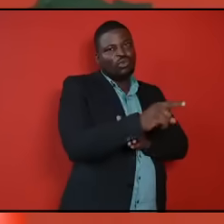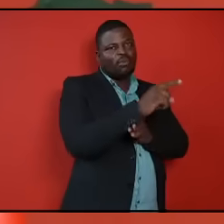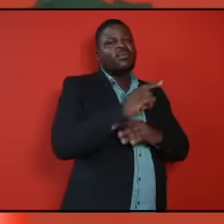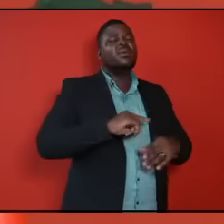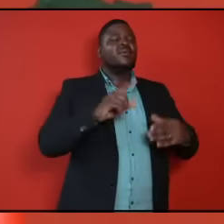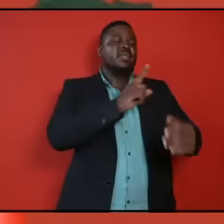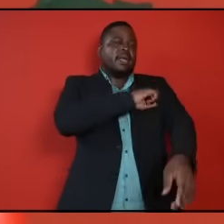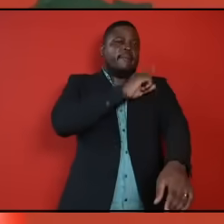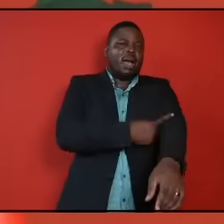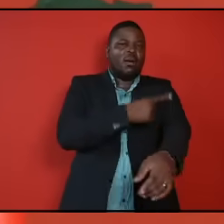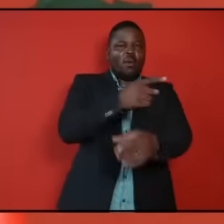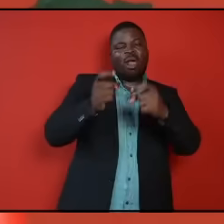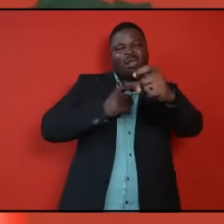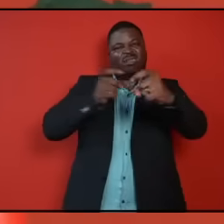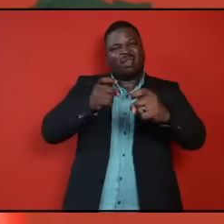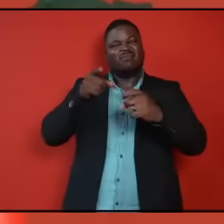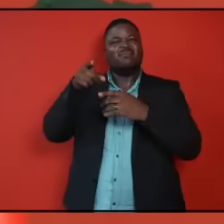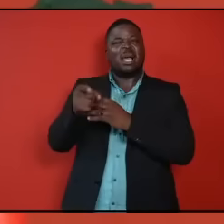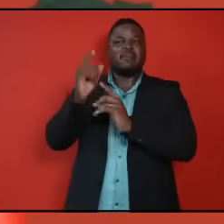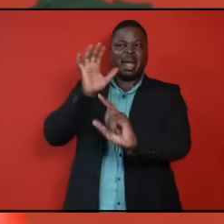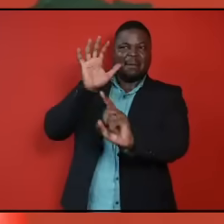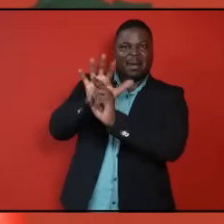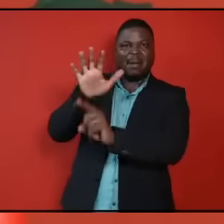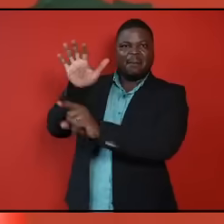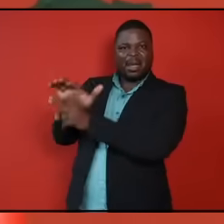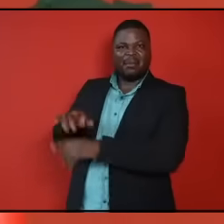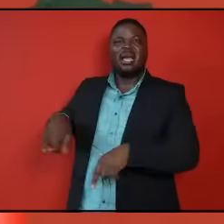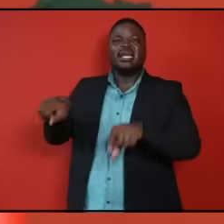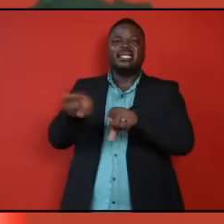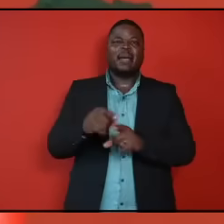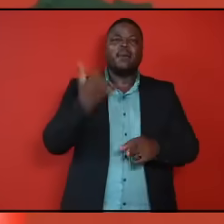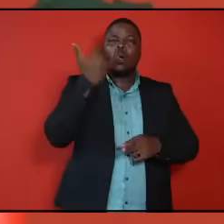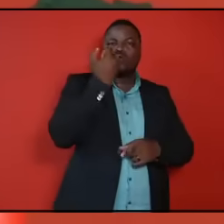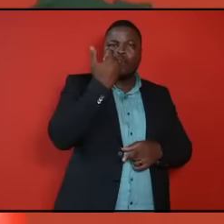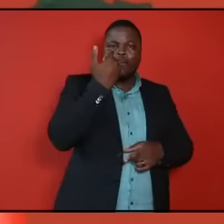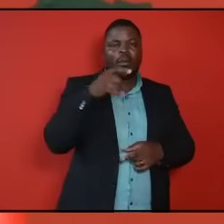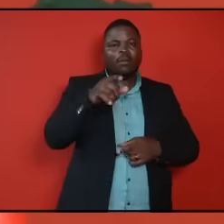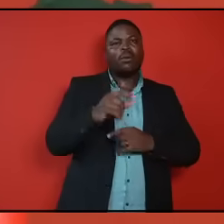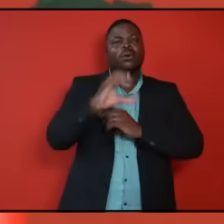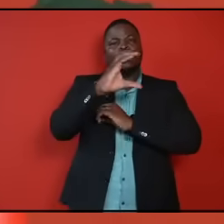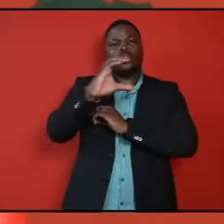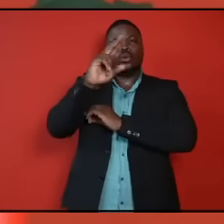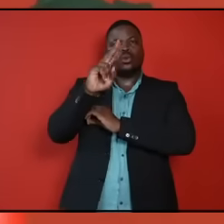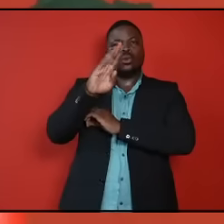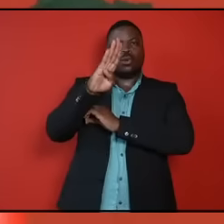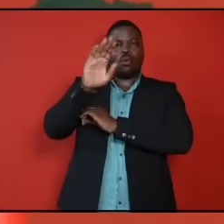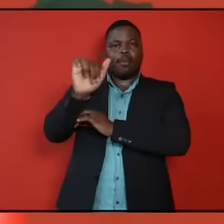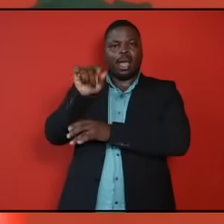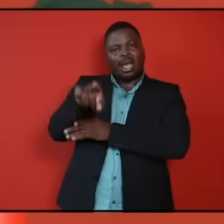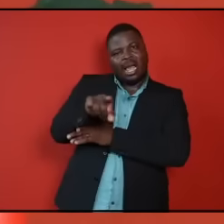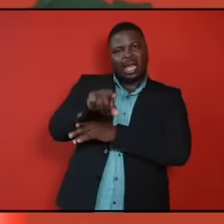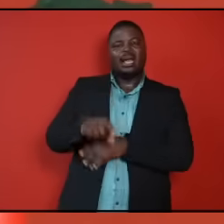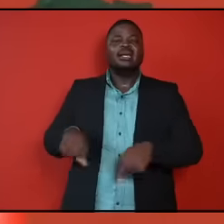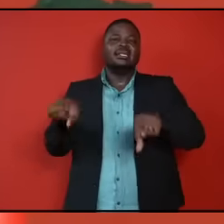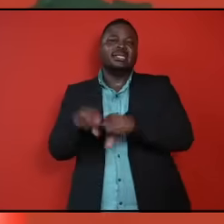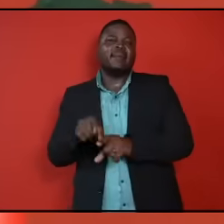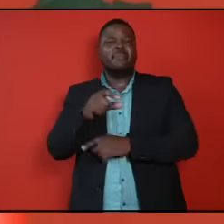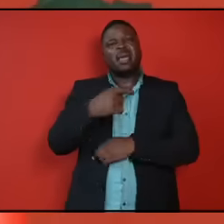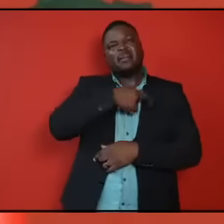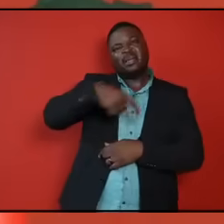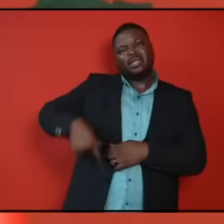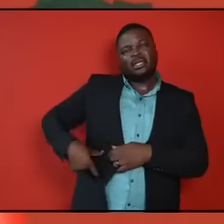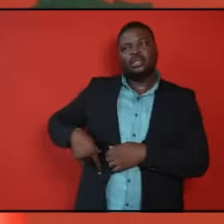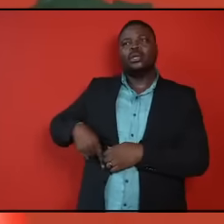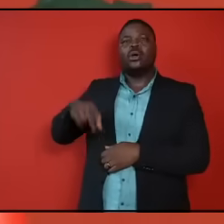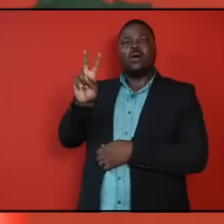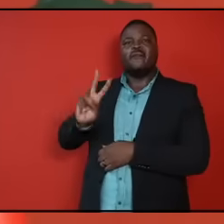exploitation. We condemn the blockade against Cuba, the arrest of democratically elected President Maduro, and all